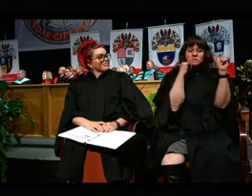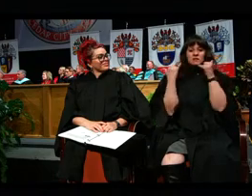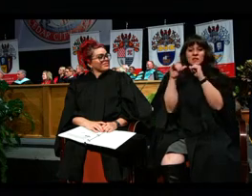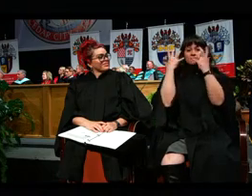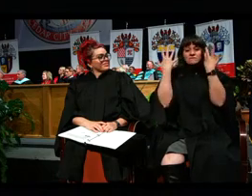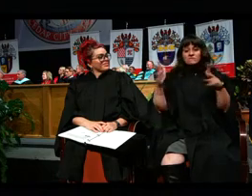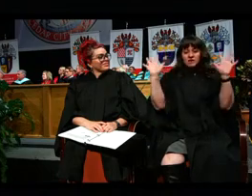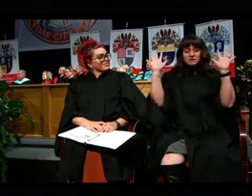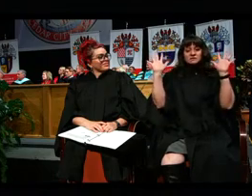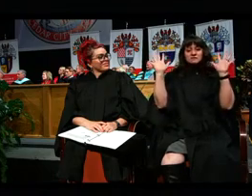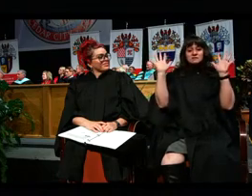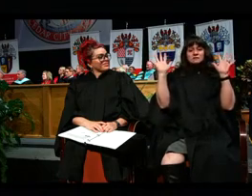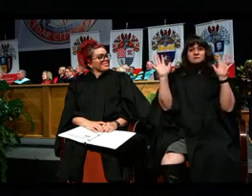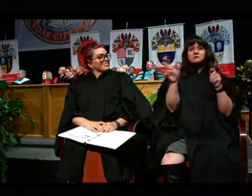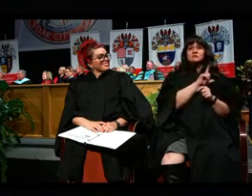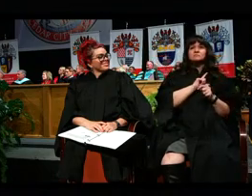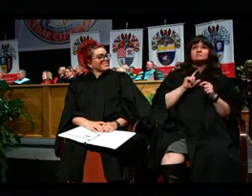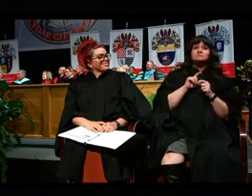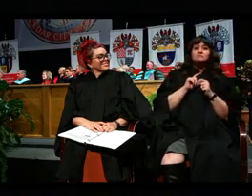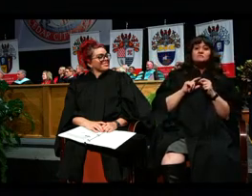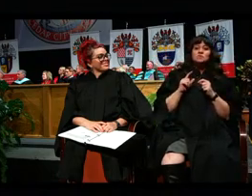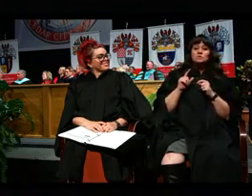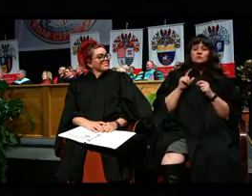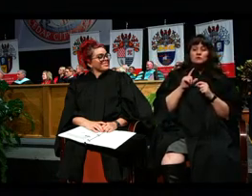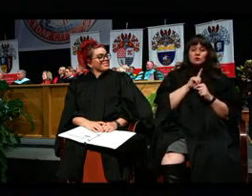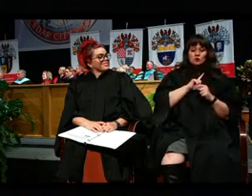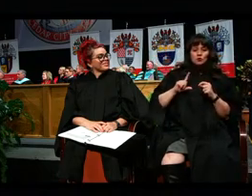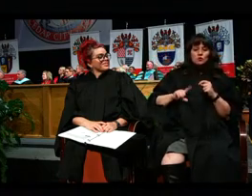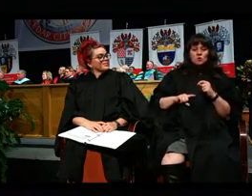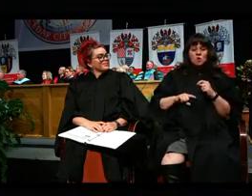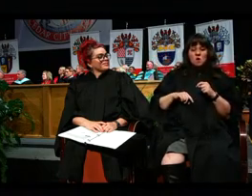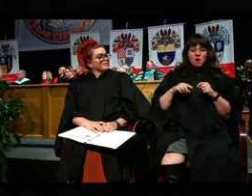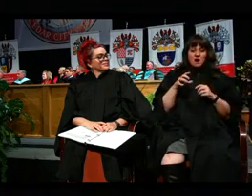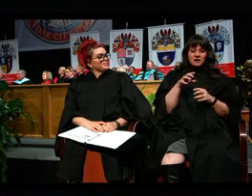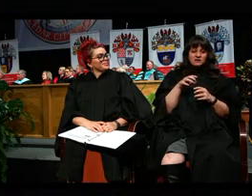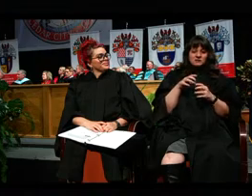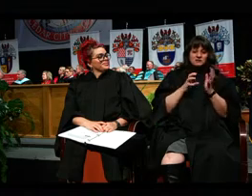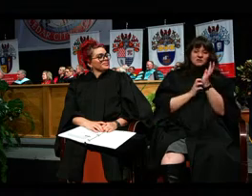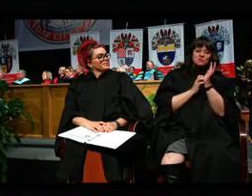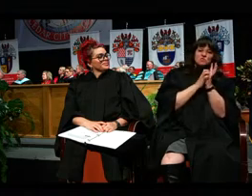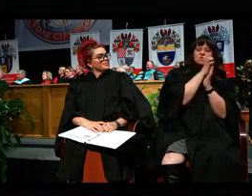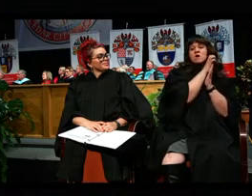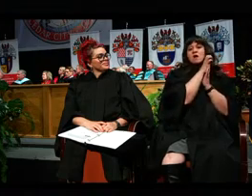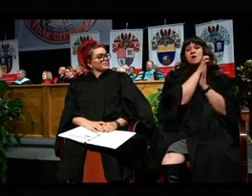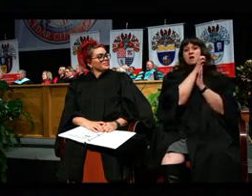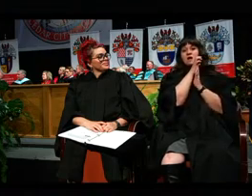More than a stiff bristle cone pine wind